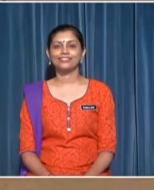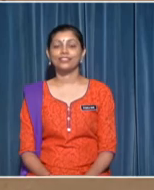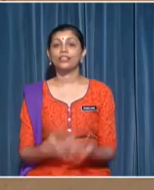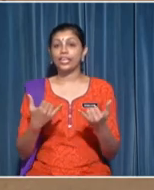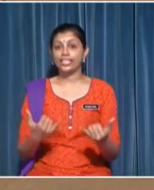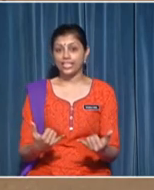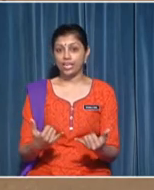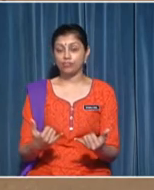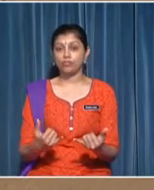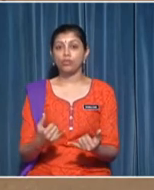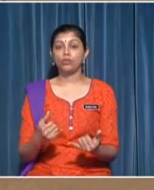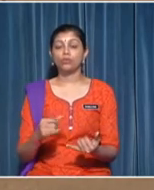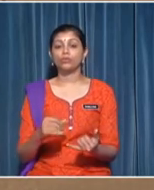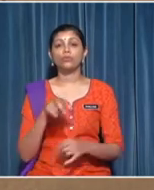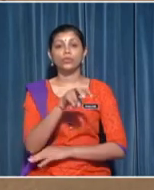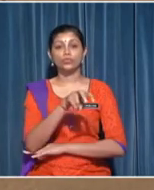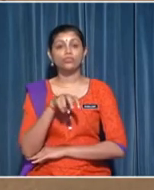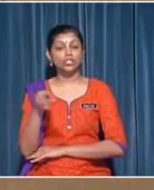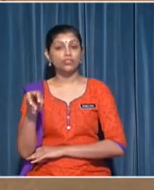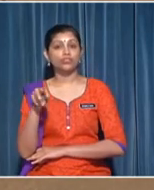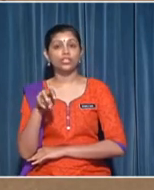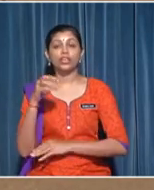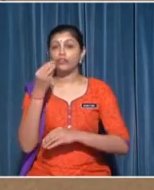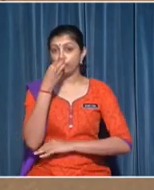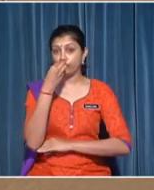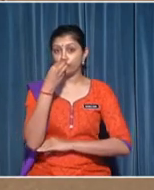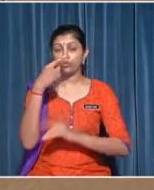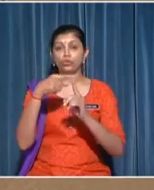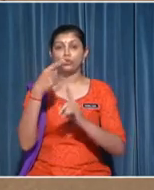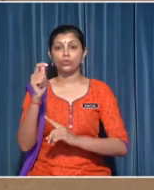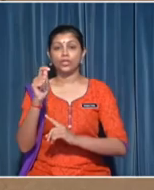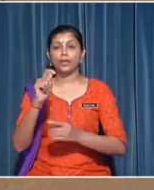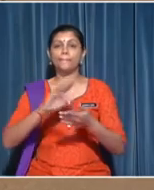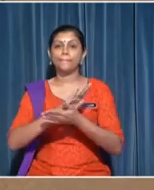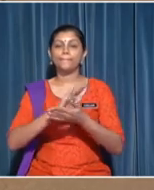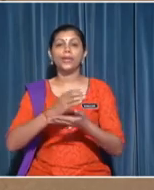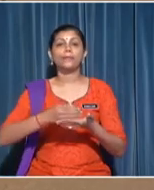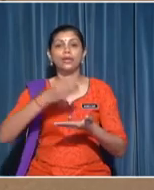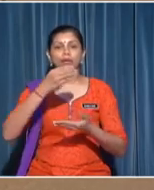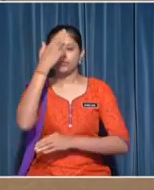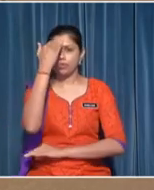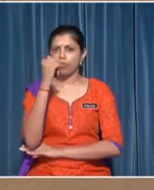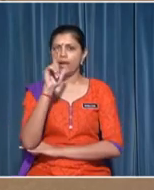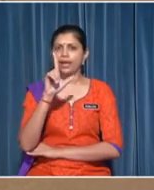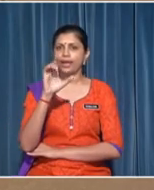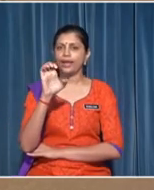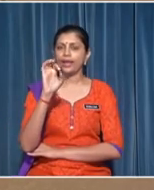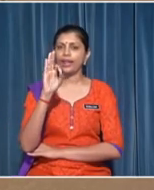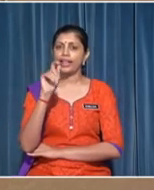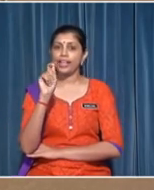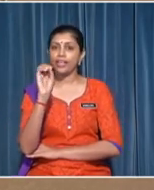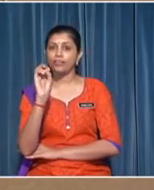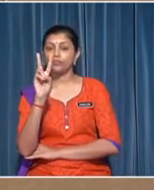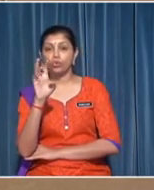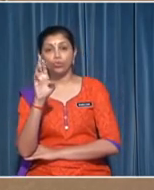Next, we are going to transfer the leftover food to the paper cup. Why do I say leftover?